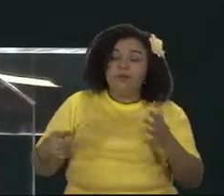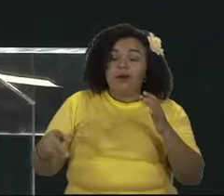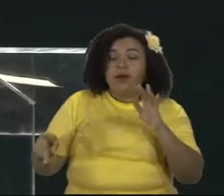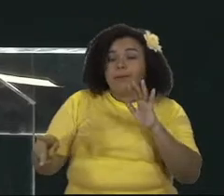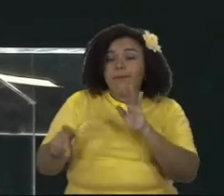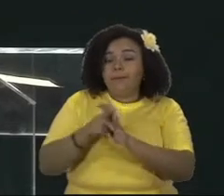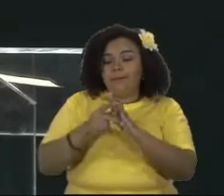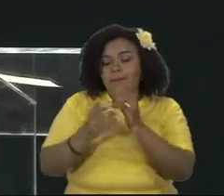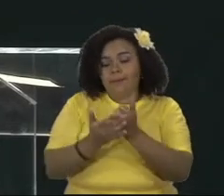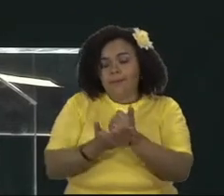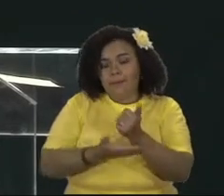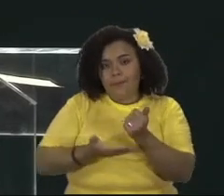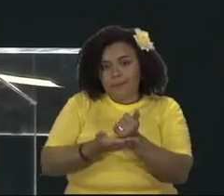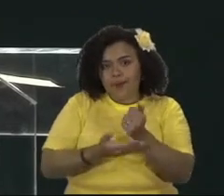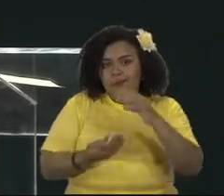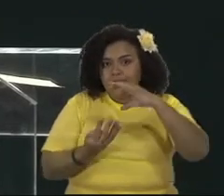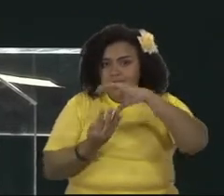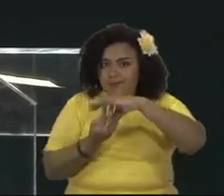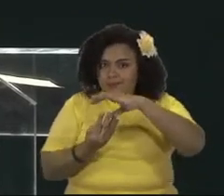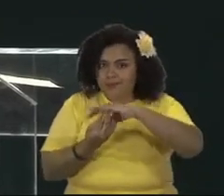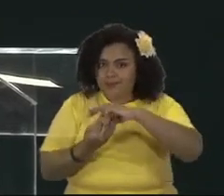as a church.